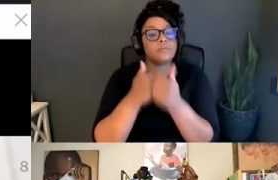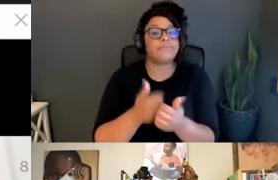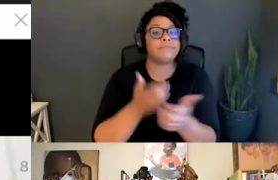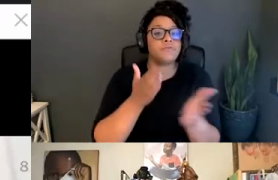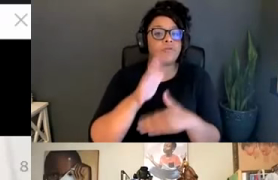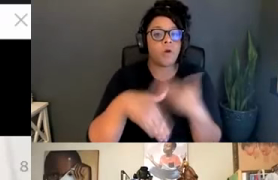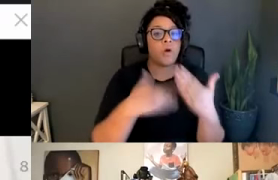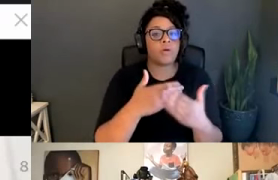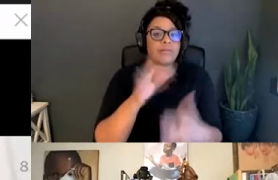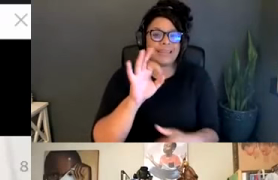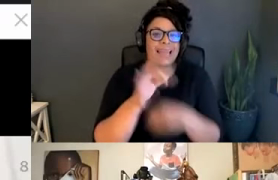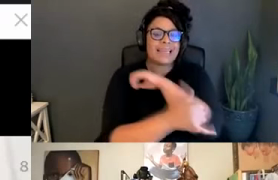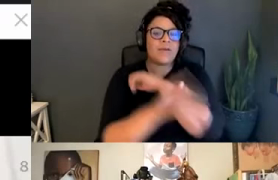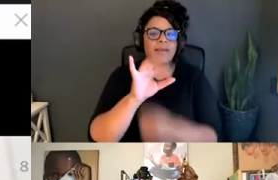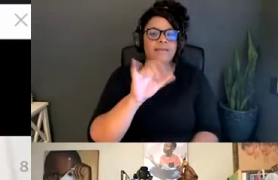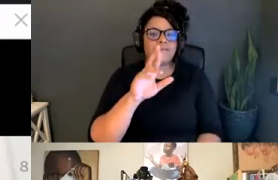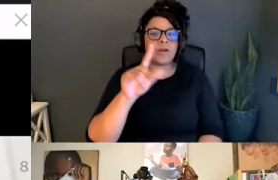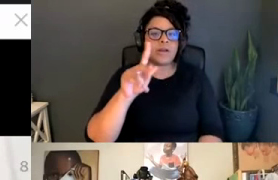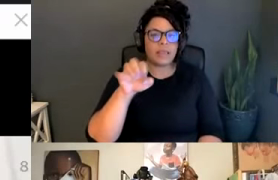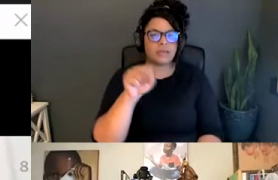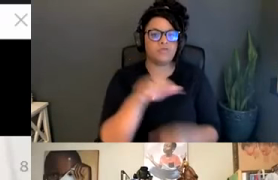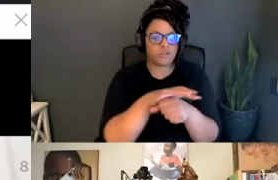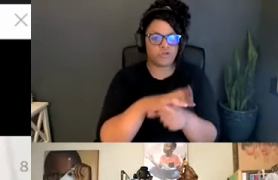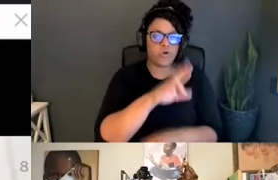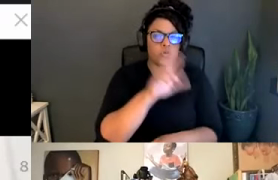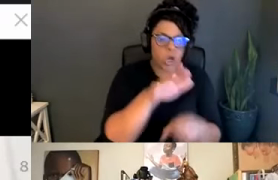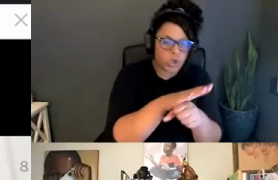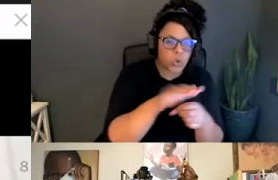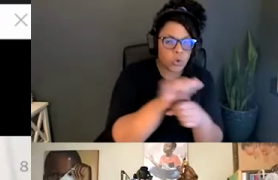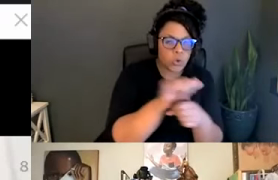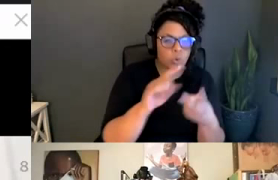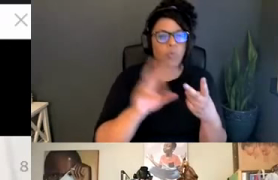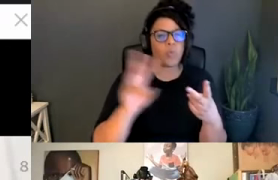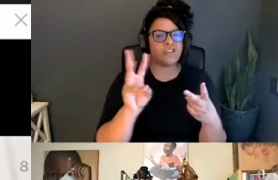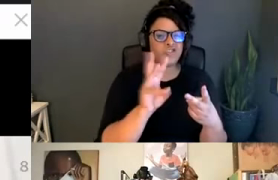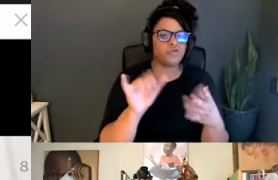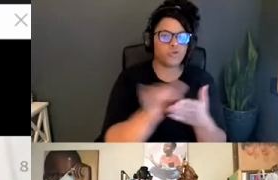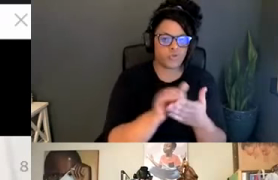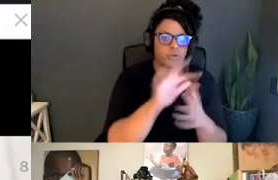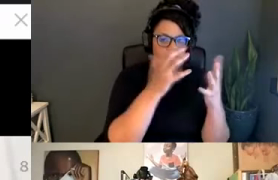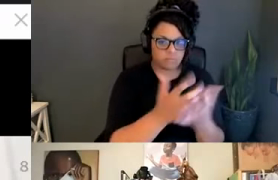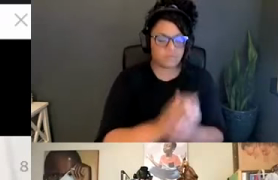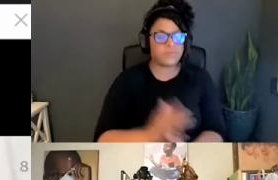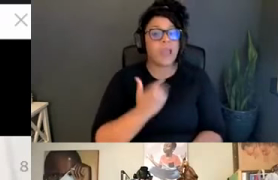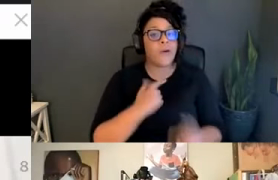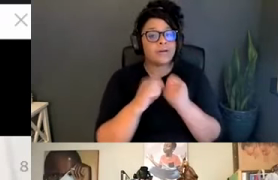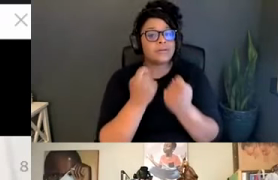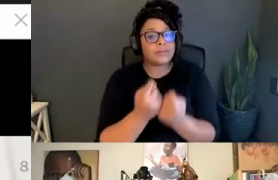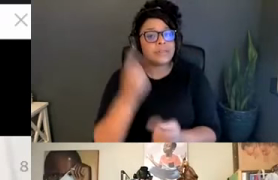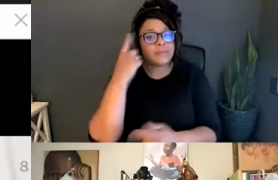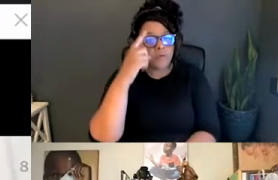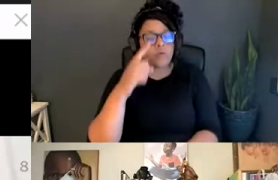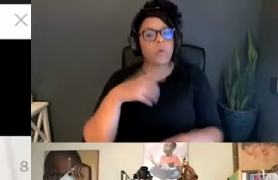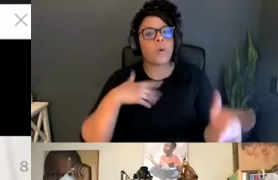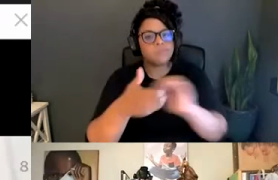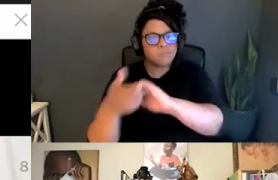in Rochester, New York, in Western New York. And as a team, we are bringing folks together to address